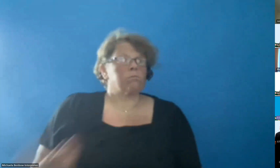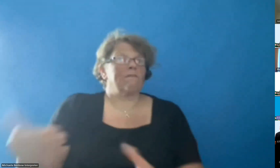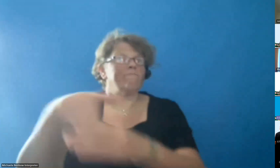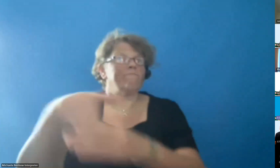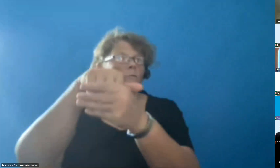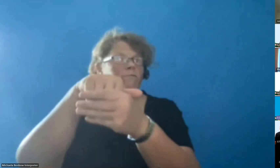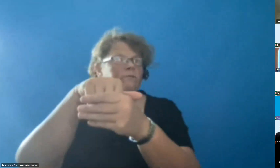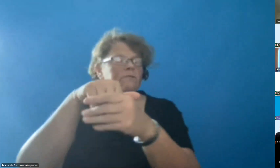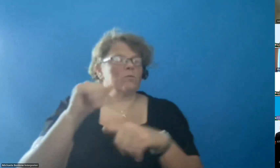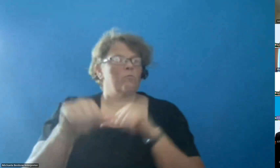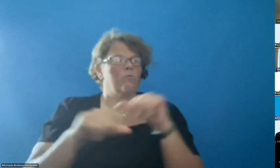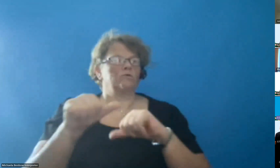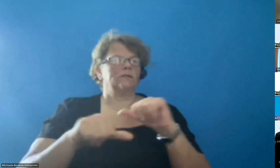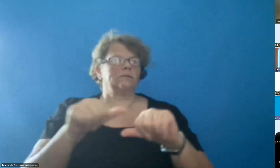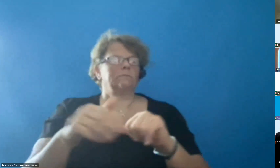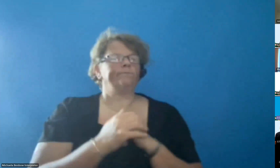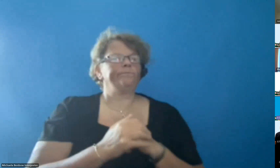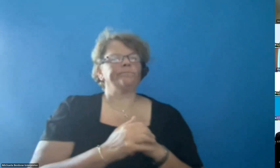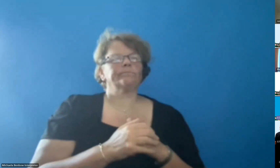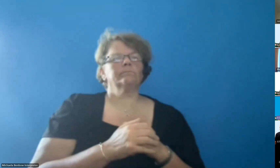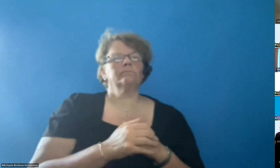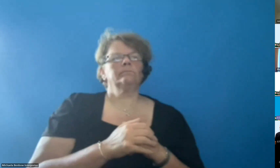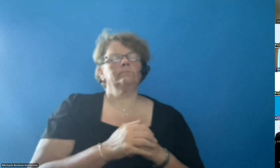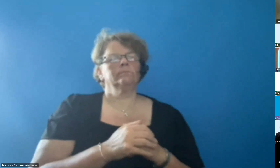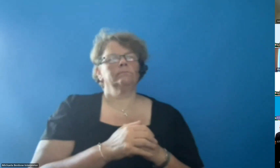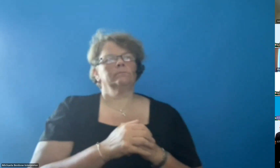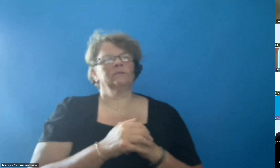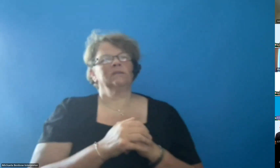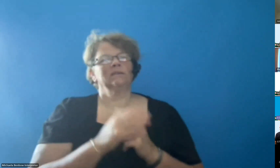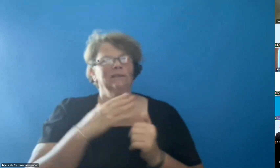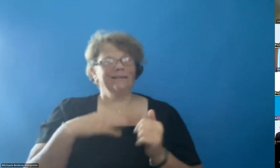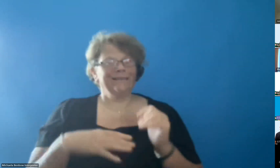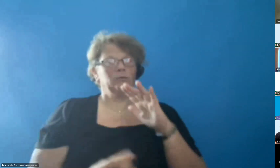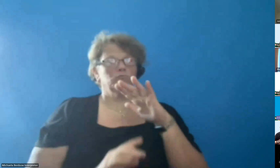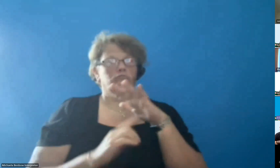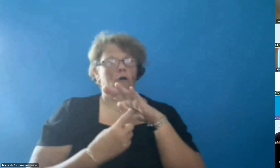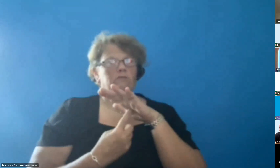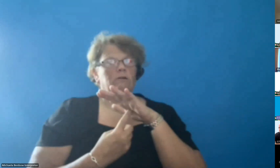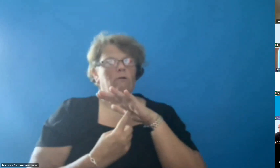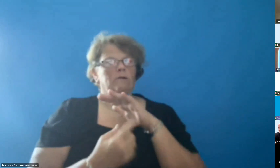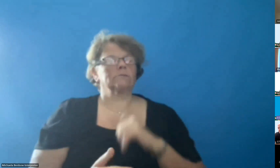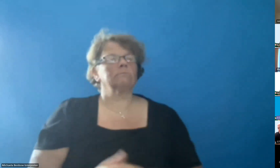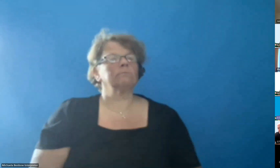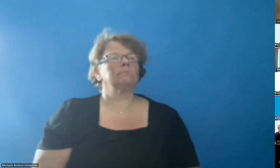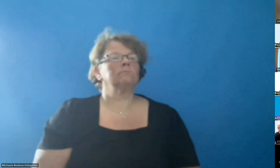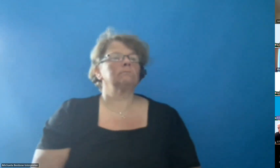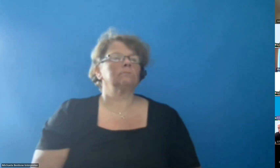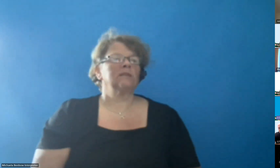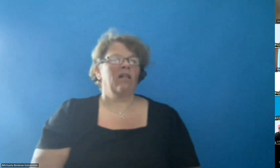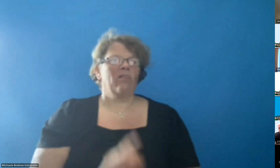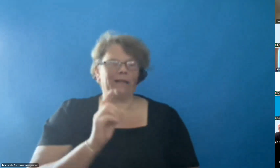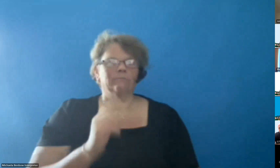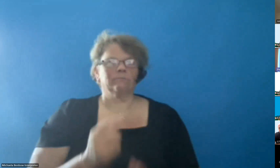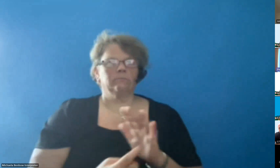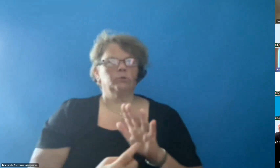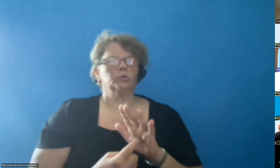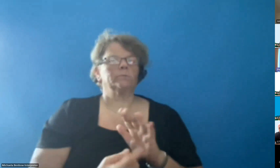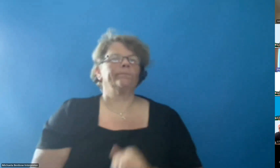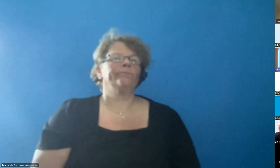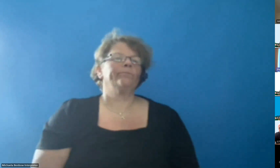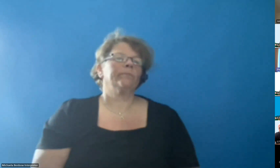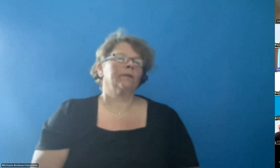in the process of effectively prioritization, and that's really important. Thank you for